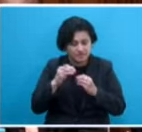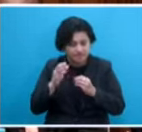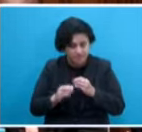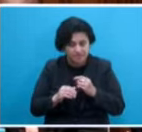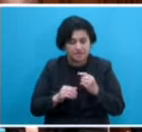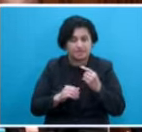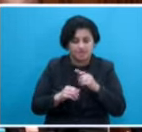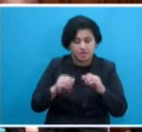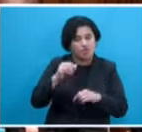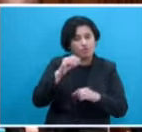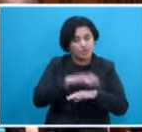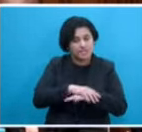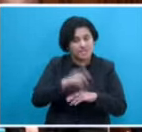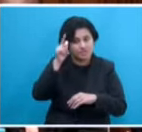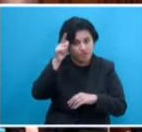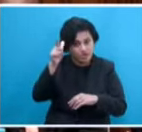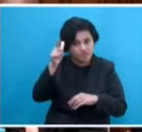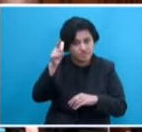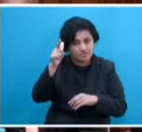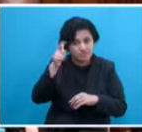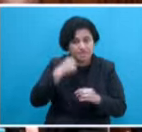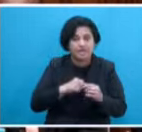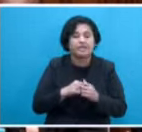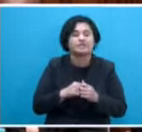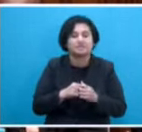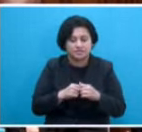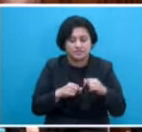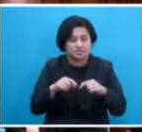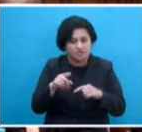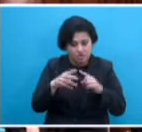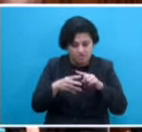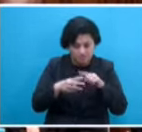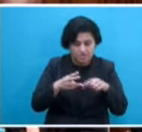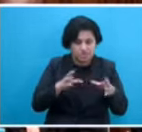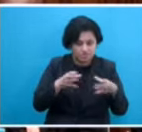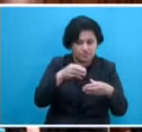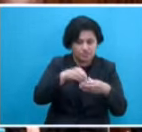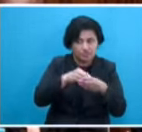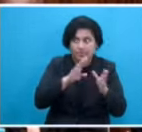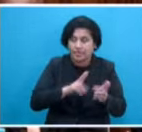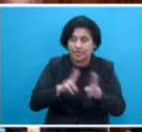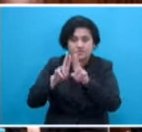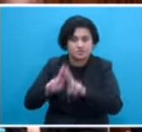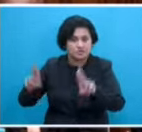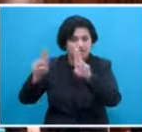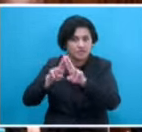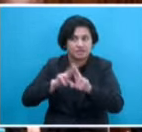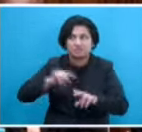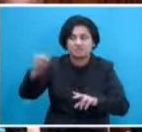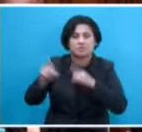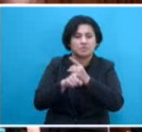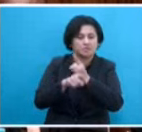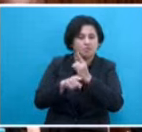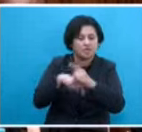Sithiben Ngiliho, appeared before the UN Human Rights Council to defend Fiji's laws that were heavily